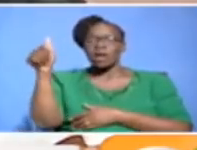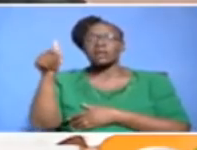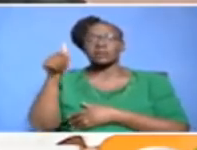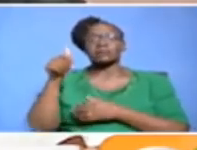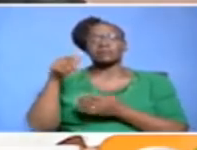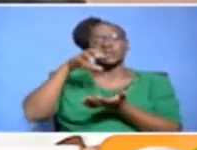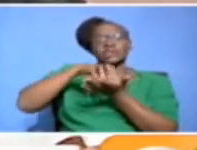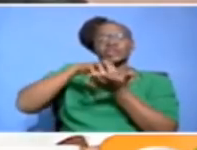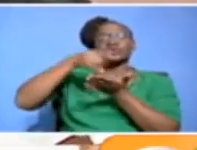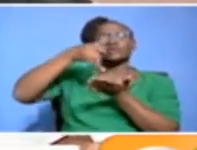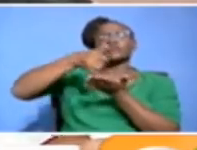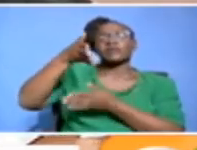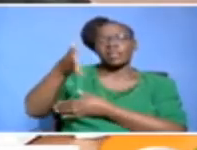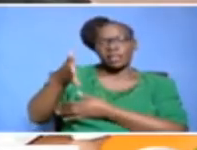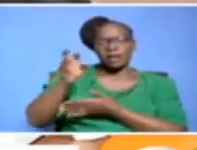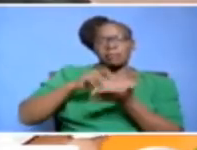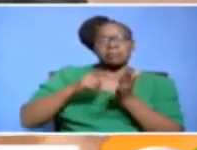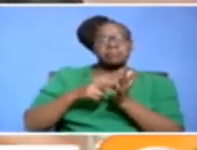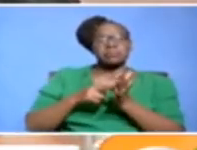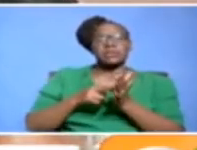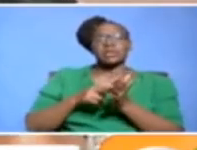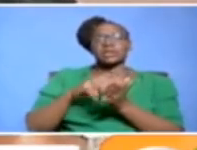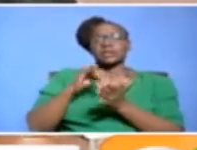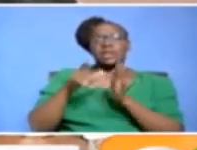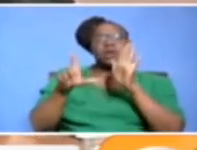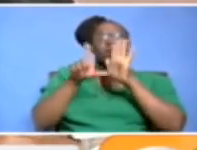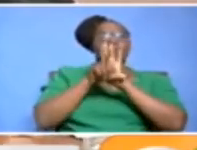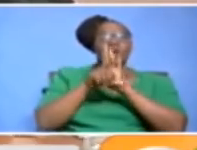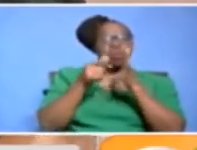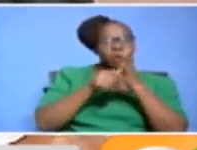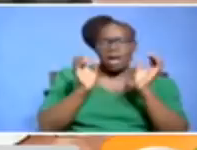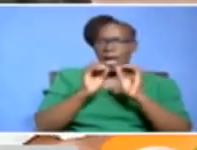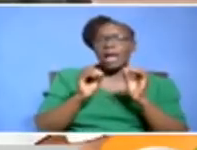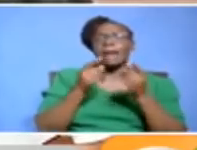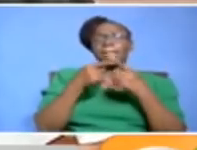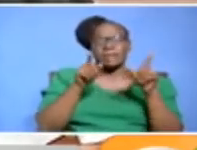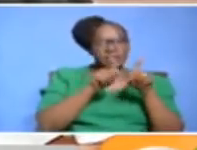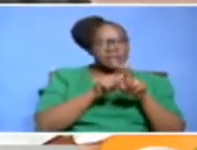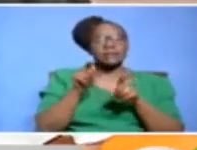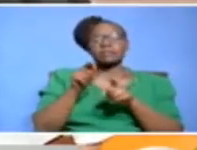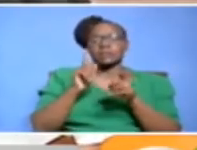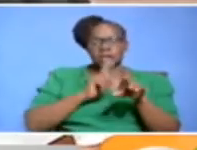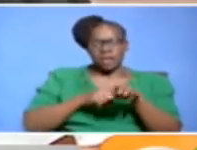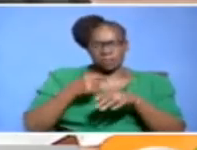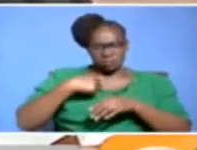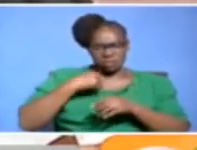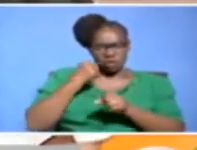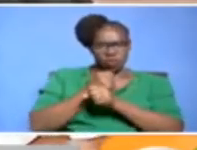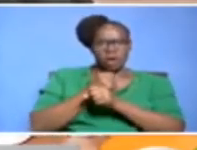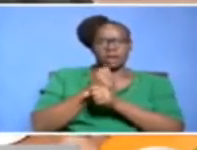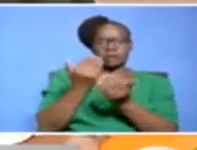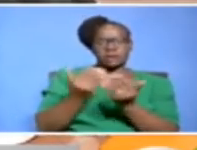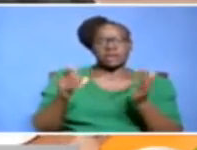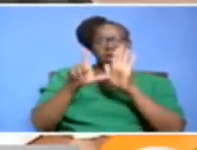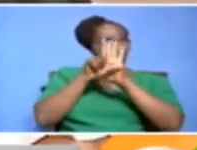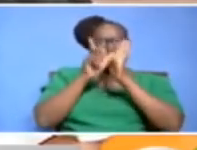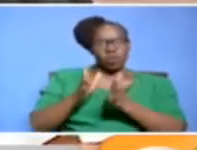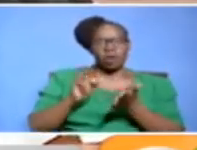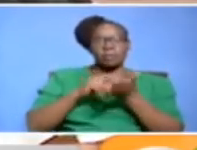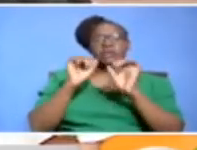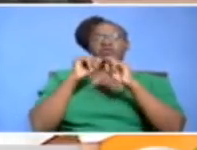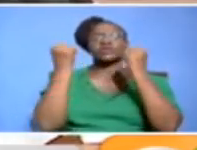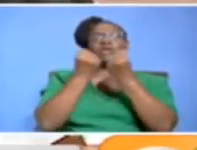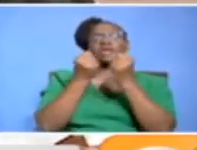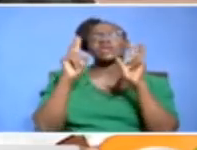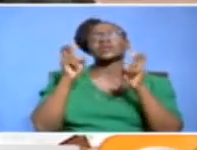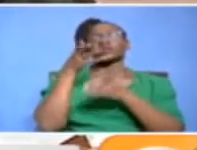dealing with. So it will not be just a legal issue you're dealing with. When you're a child's advocate, you're just dealing with a lot of society issues.